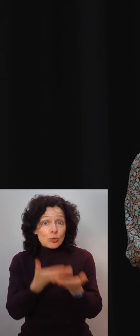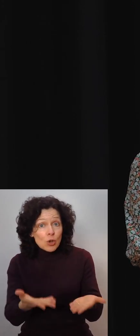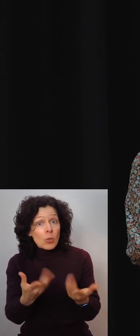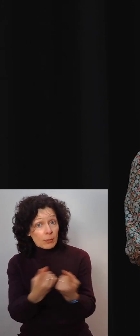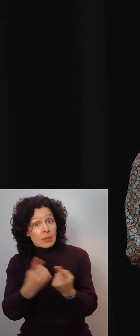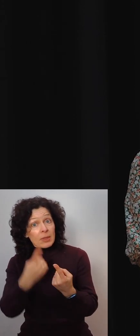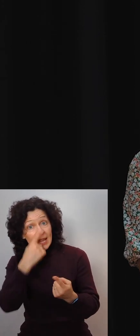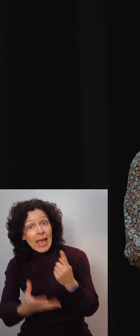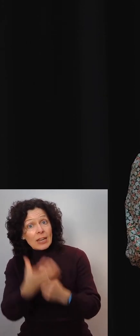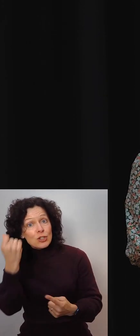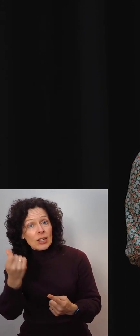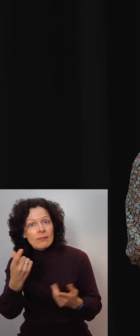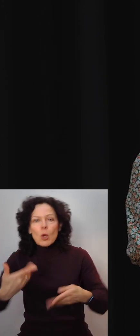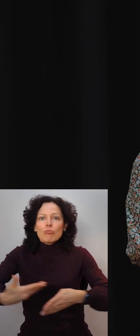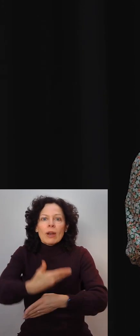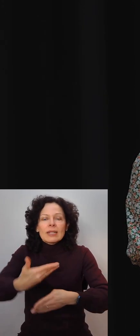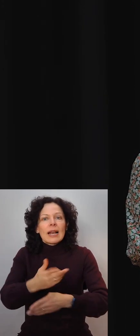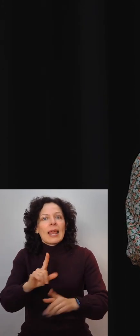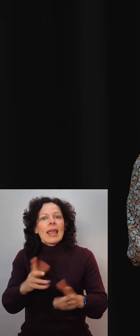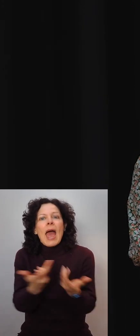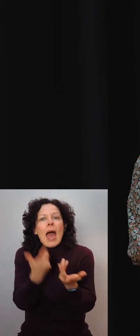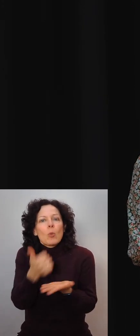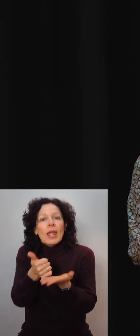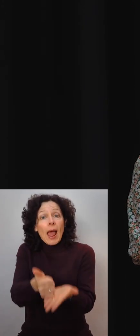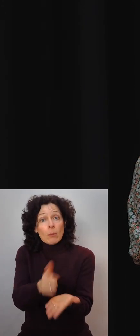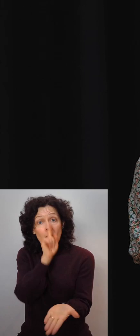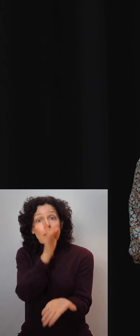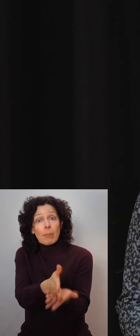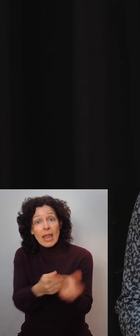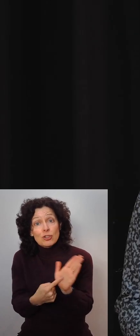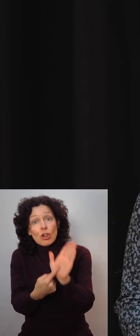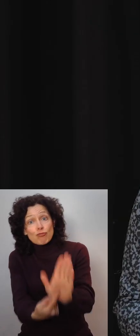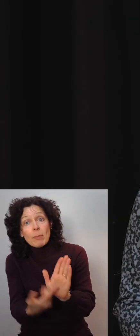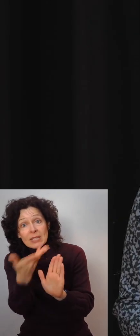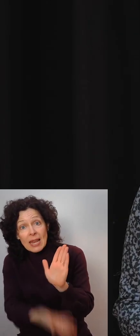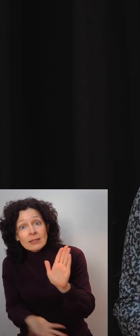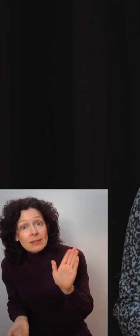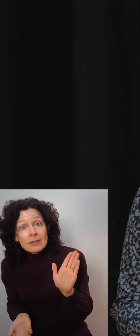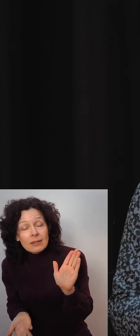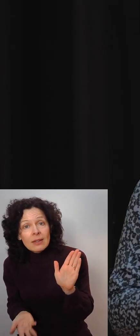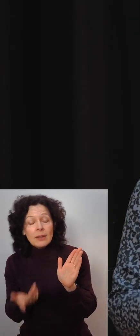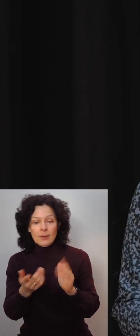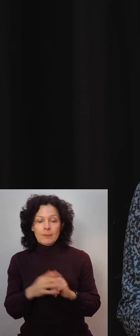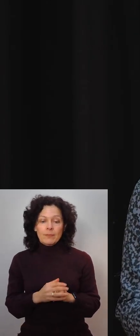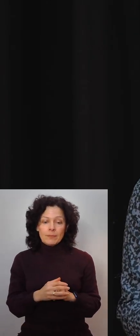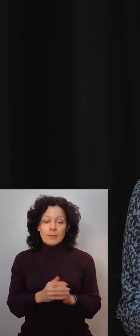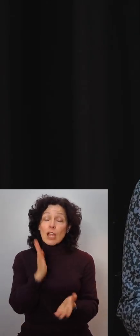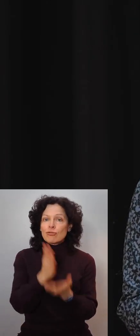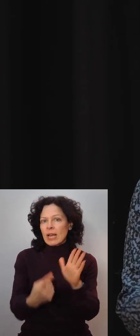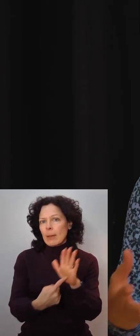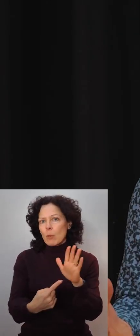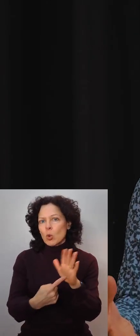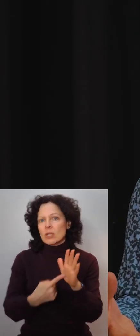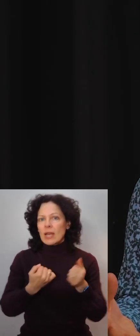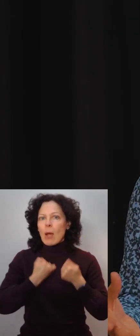So practically speaking, what can we do to help them? And that's what the pledge represents. It's really important that our Roma students have